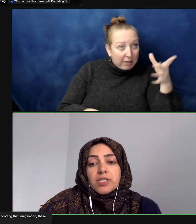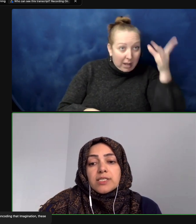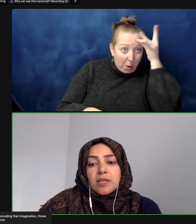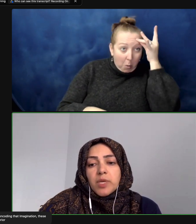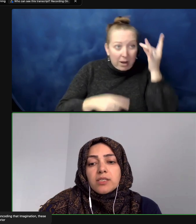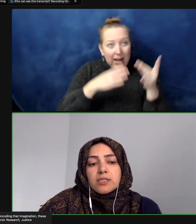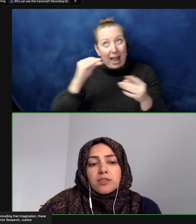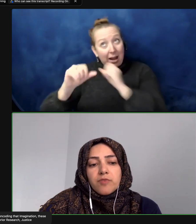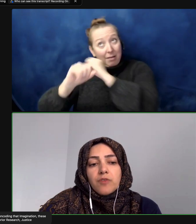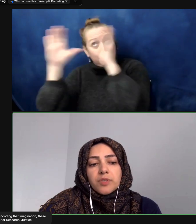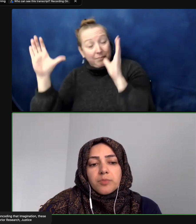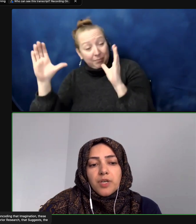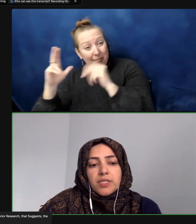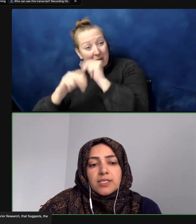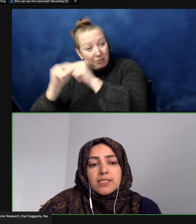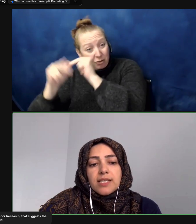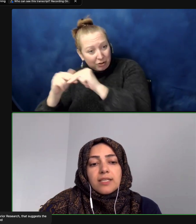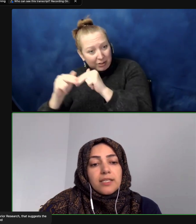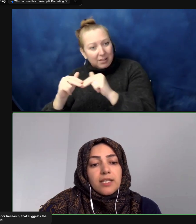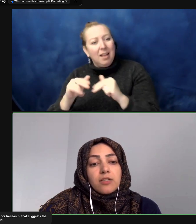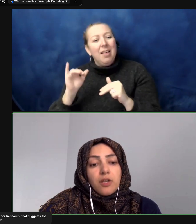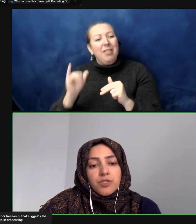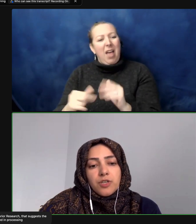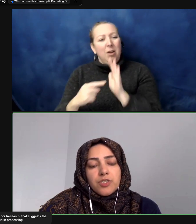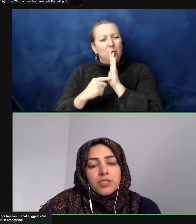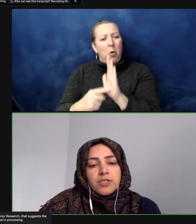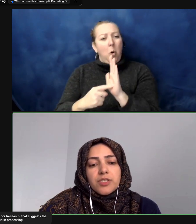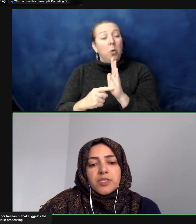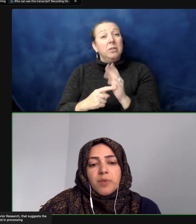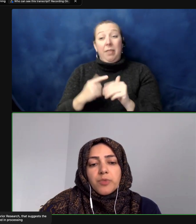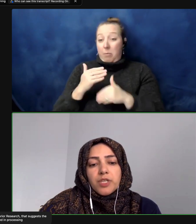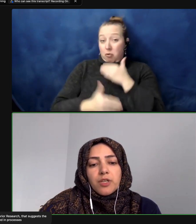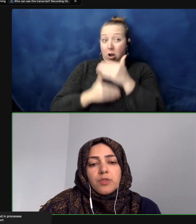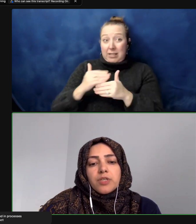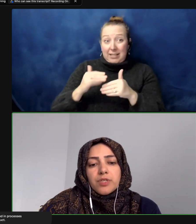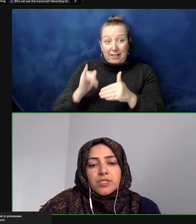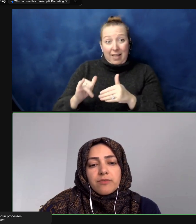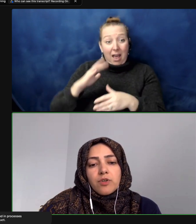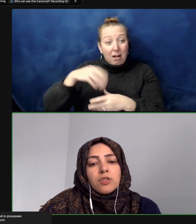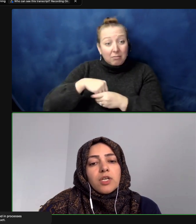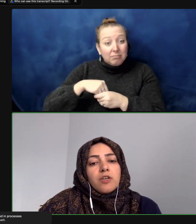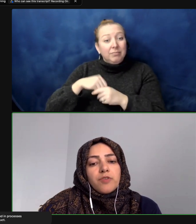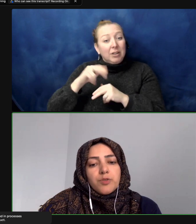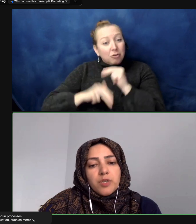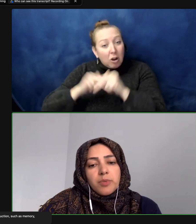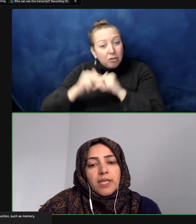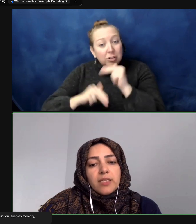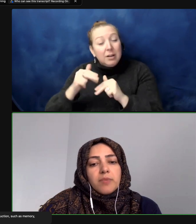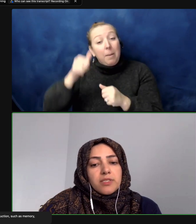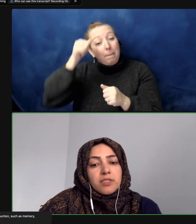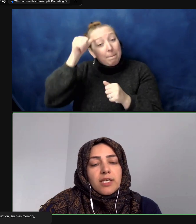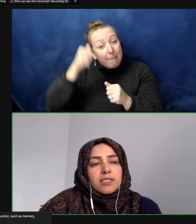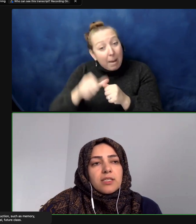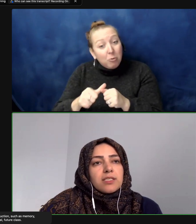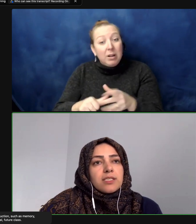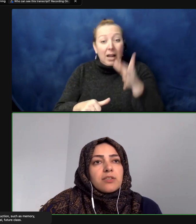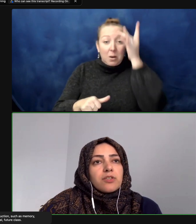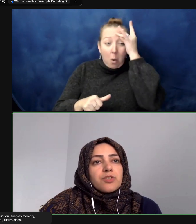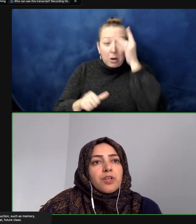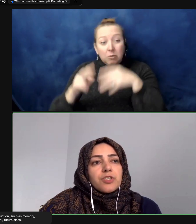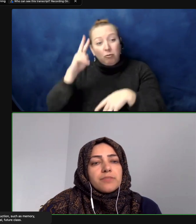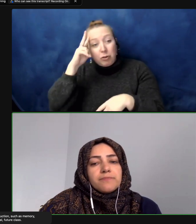that suggests DMN is involved in processes that entail construction, such as memory encoding, retrieval, future planning, mentalizing,